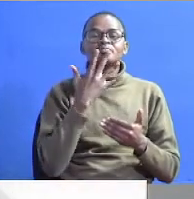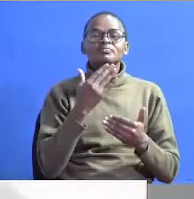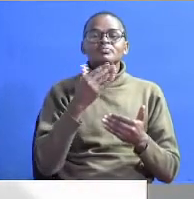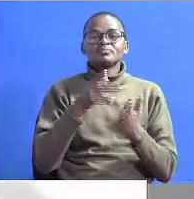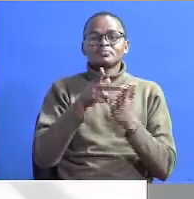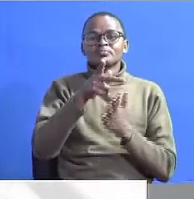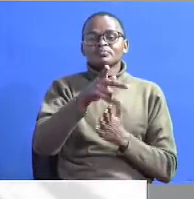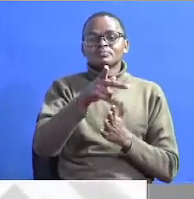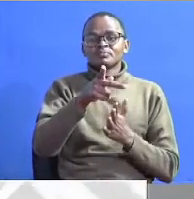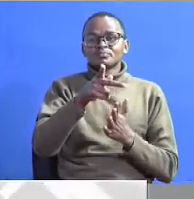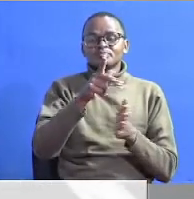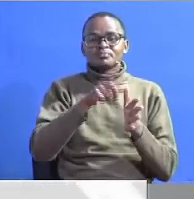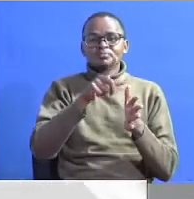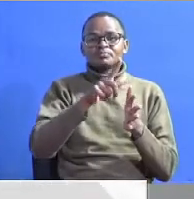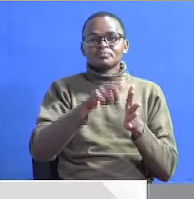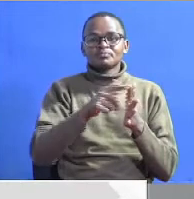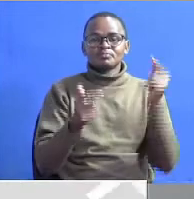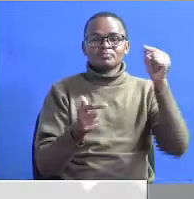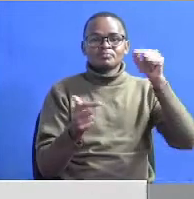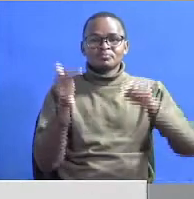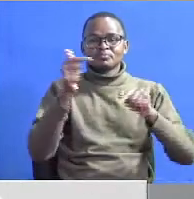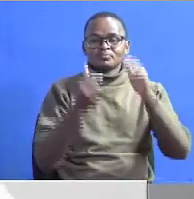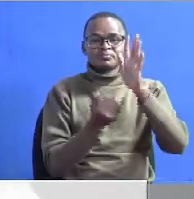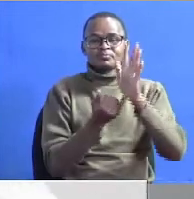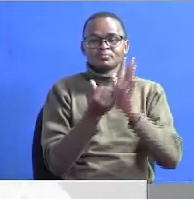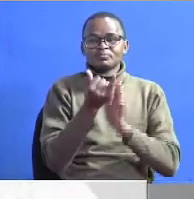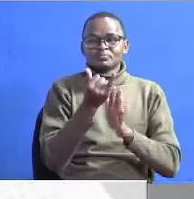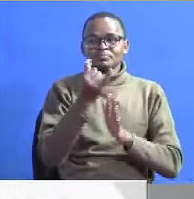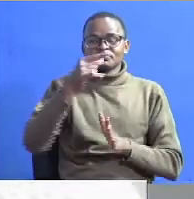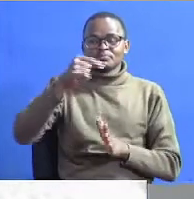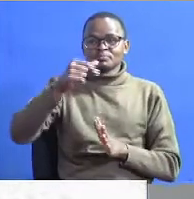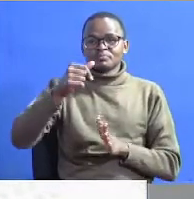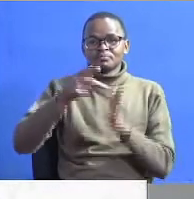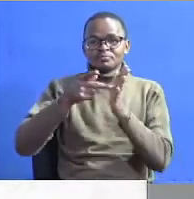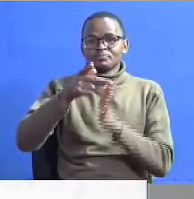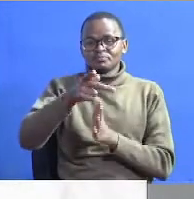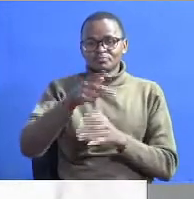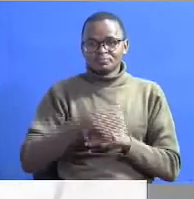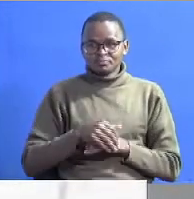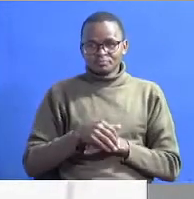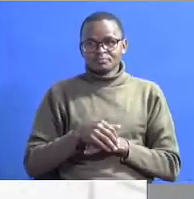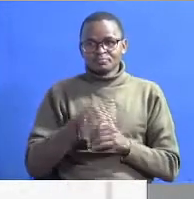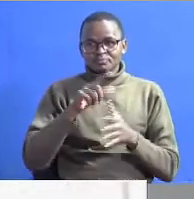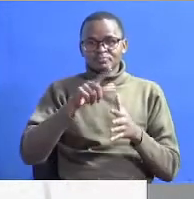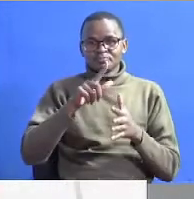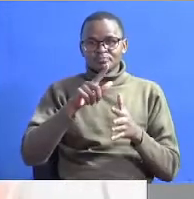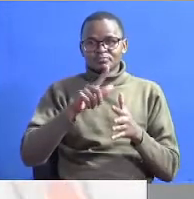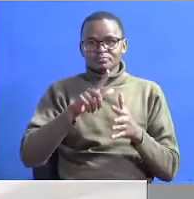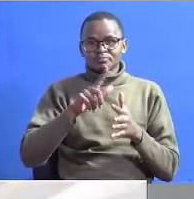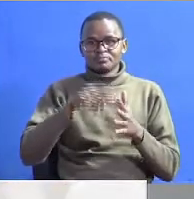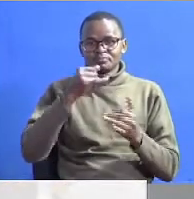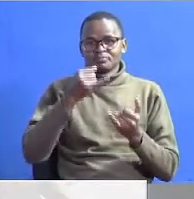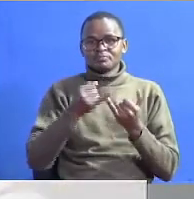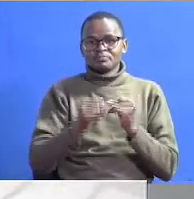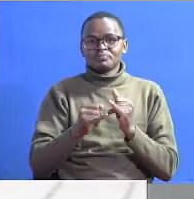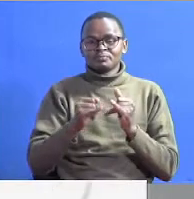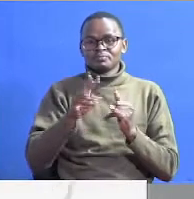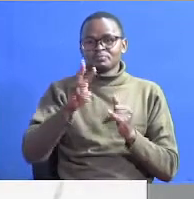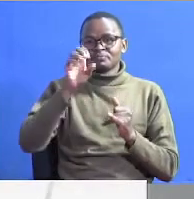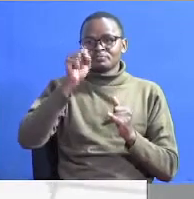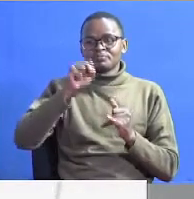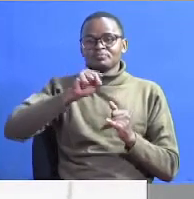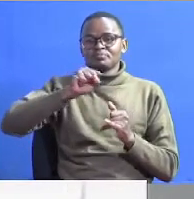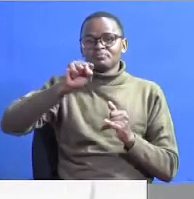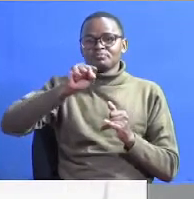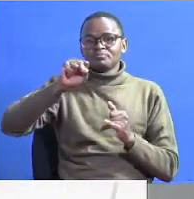prices. Then came the rising of unga prices. Then finally there was a